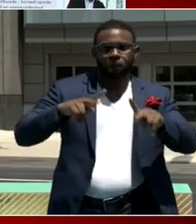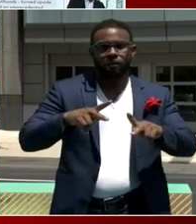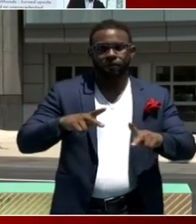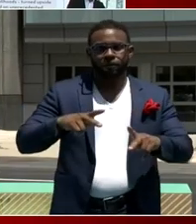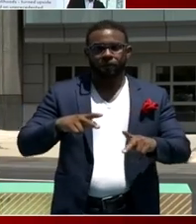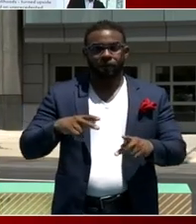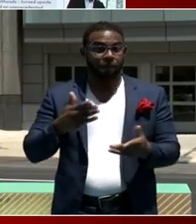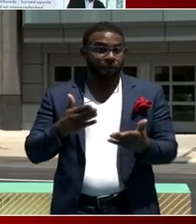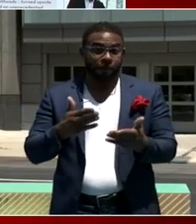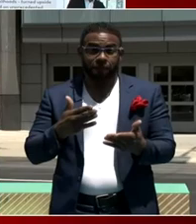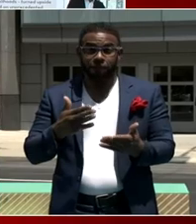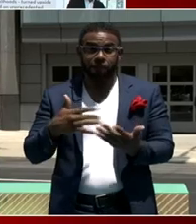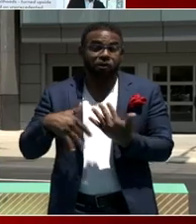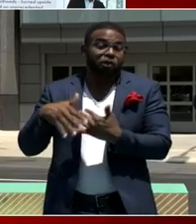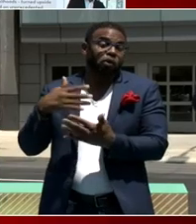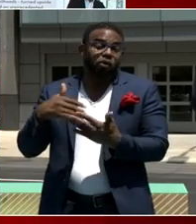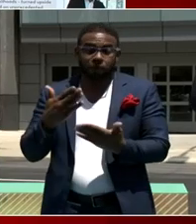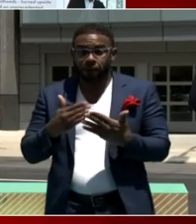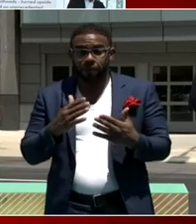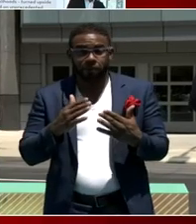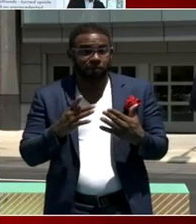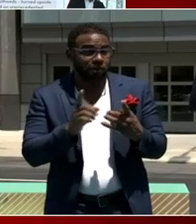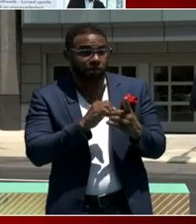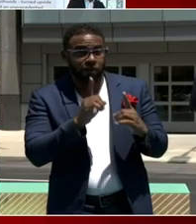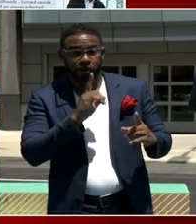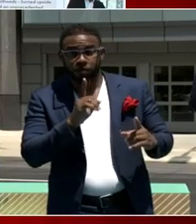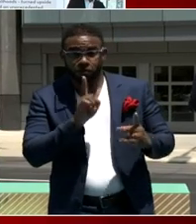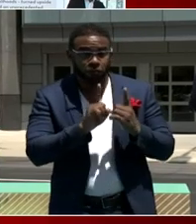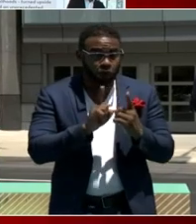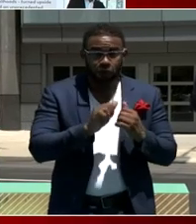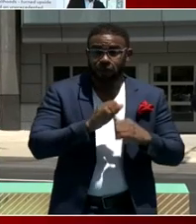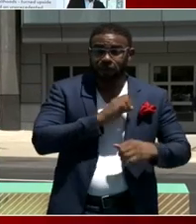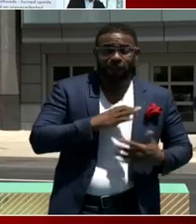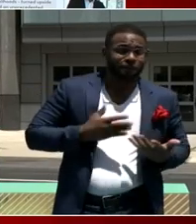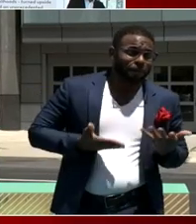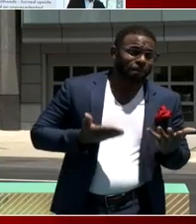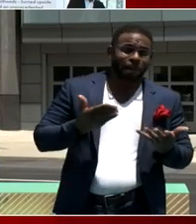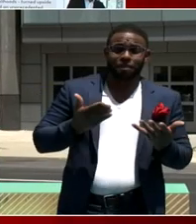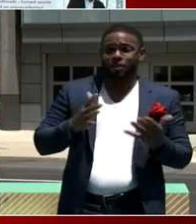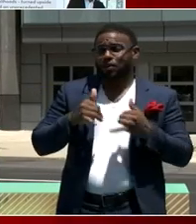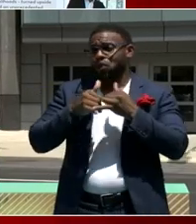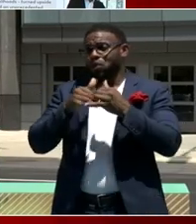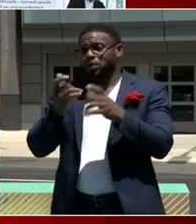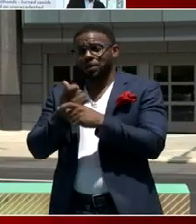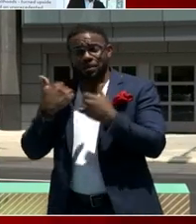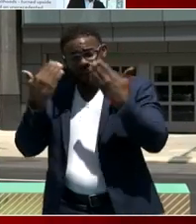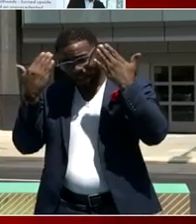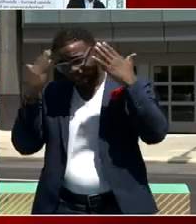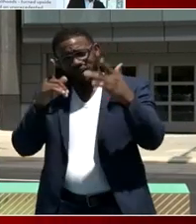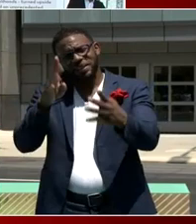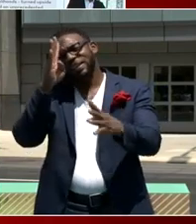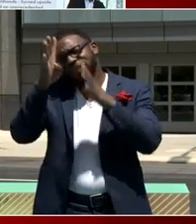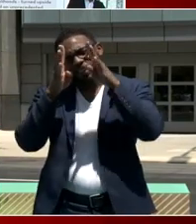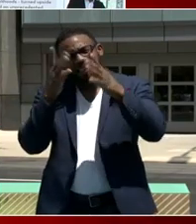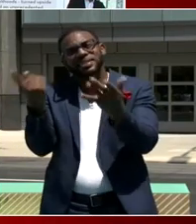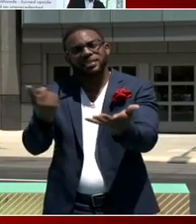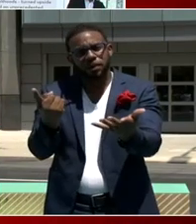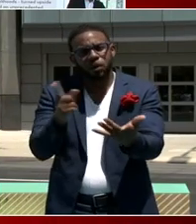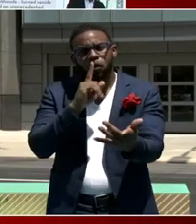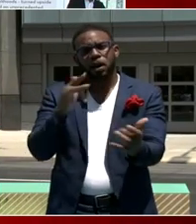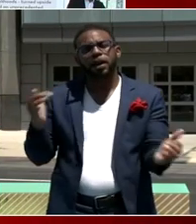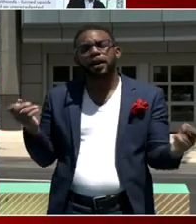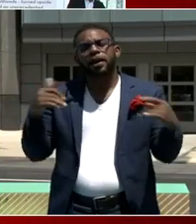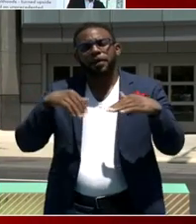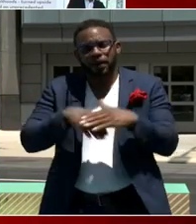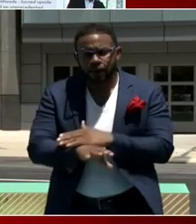in. Maybe it's a social, maybe it's a meet and greet with the staff, maybe it's an award ceremony, something where they're